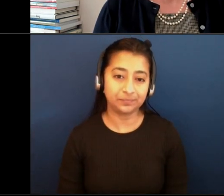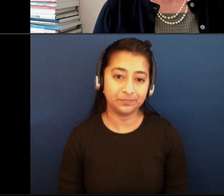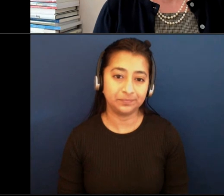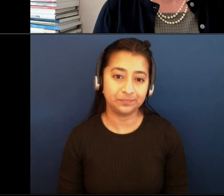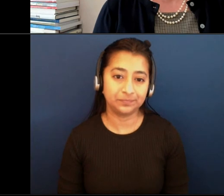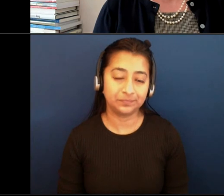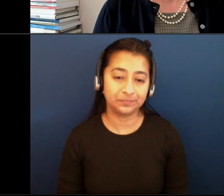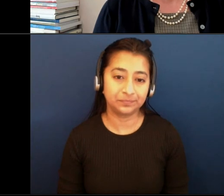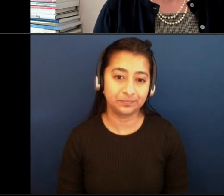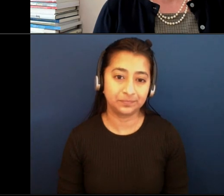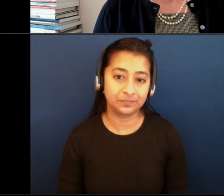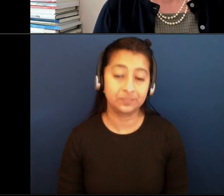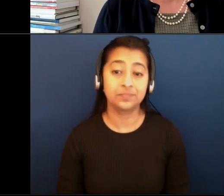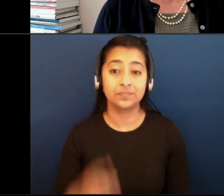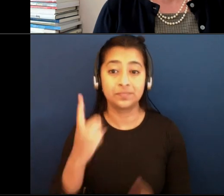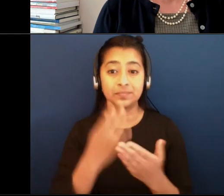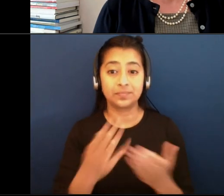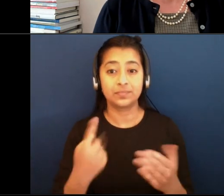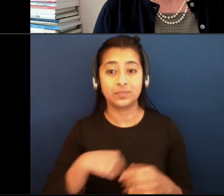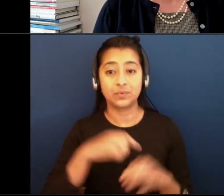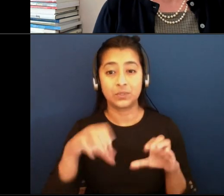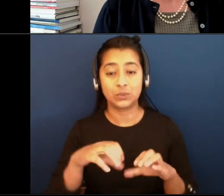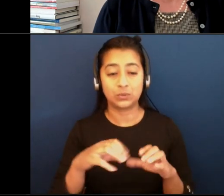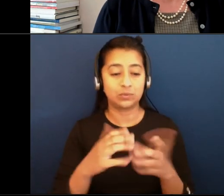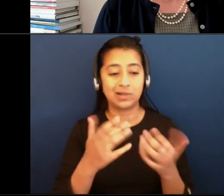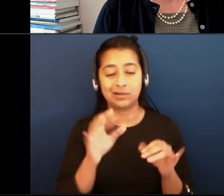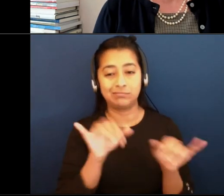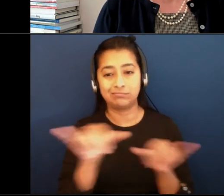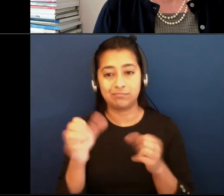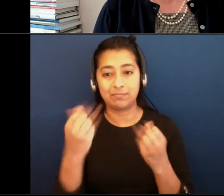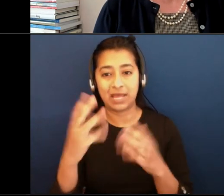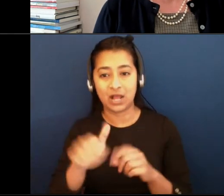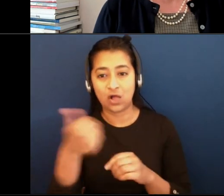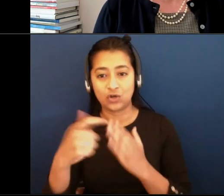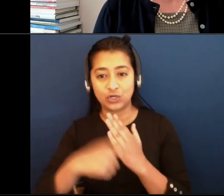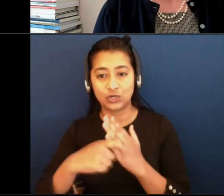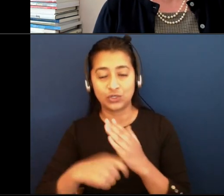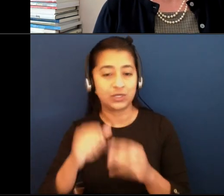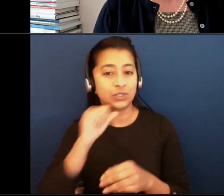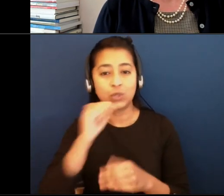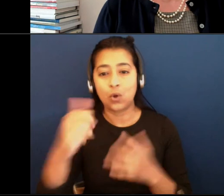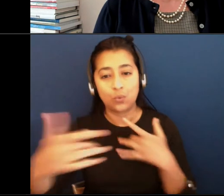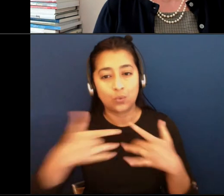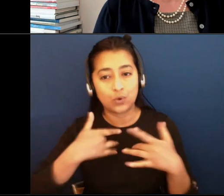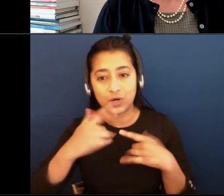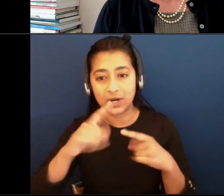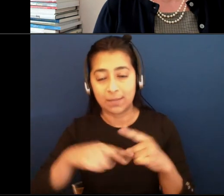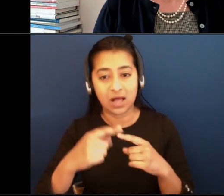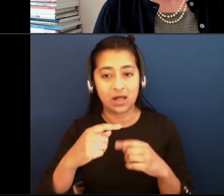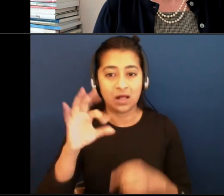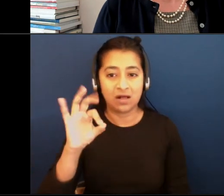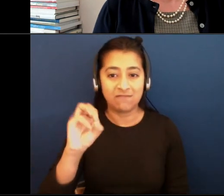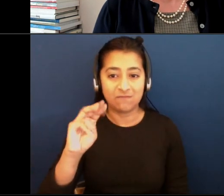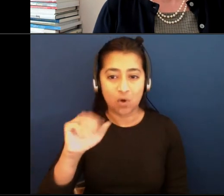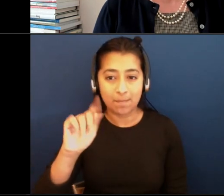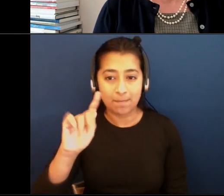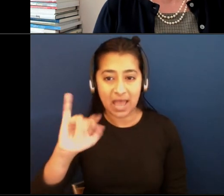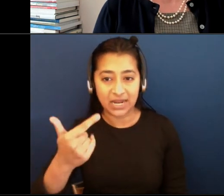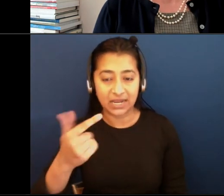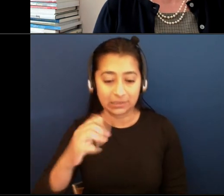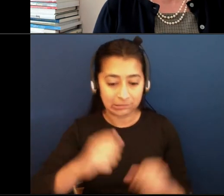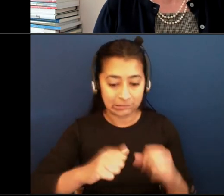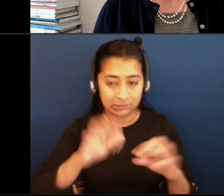One thing that we do, but many journals nowadays do it, is don't worry about formatting of the initial submission. In fact, you